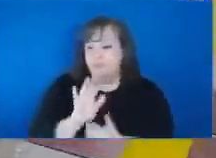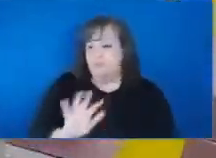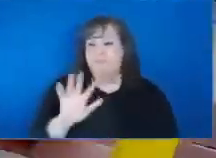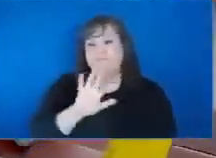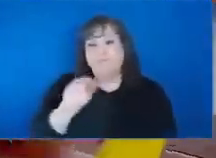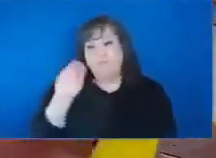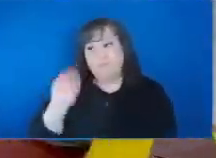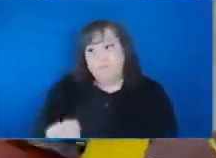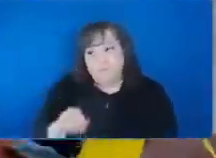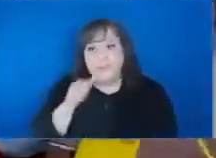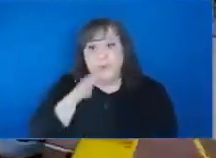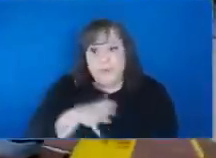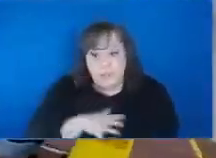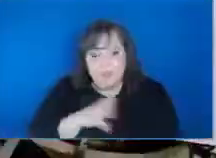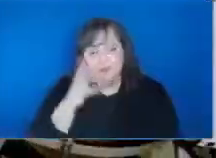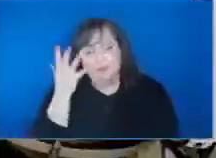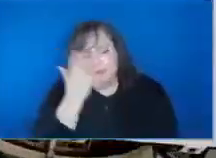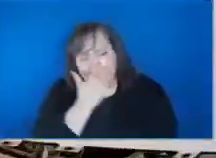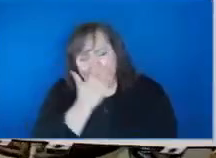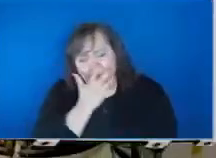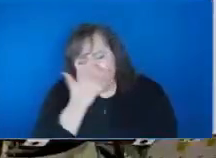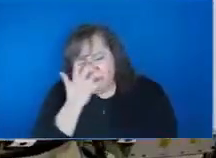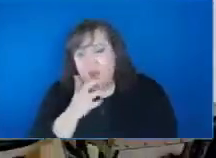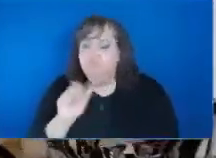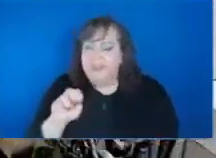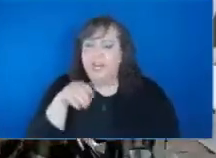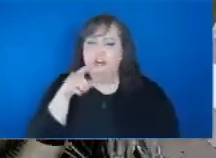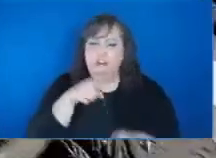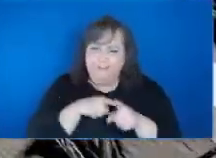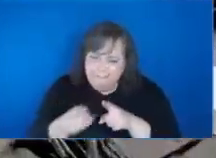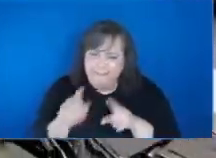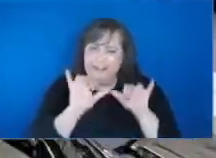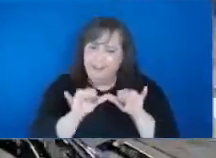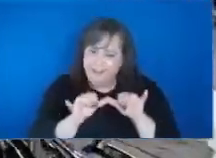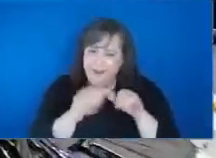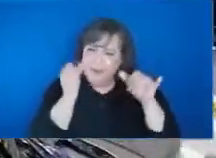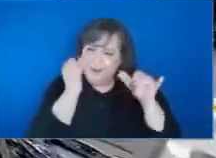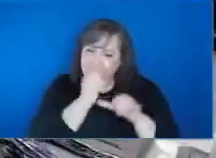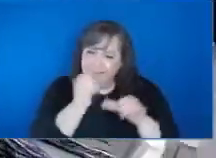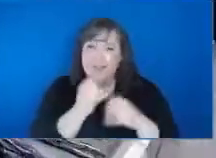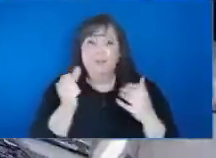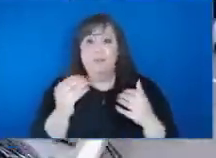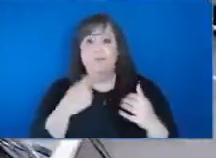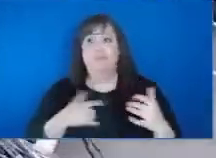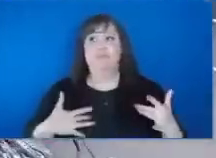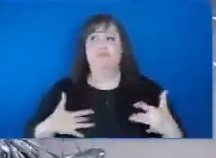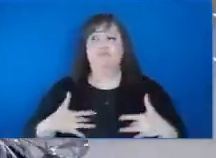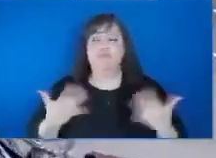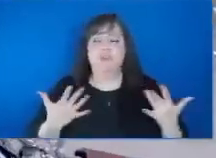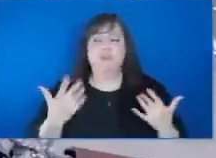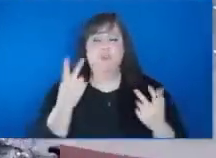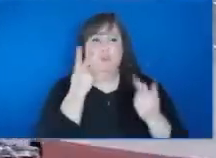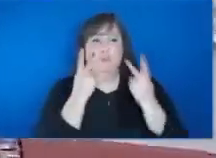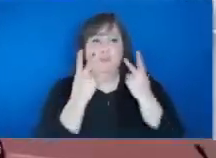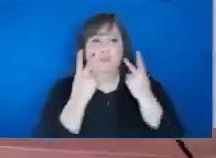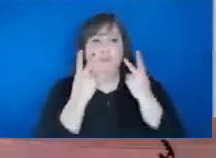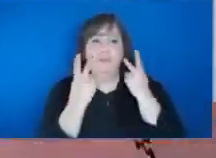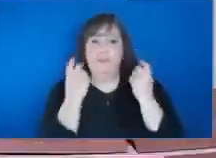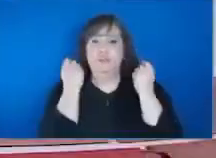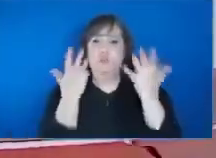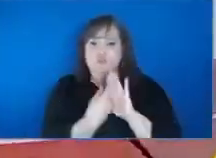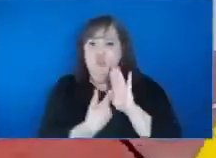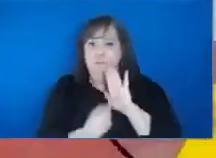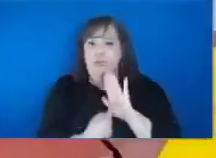engineering field. So I'm so thankful to be working on a project where I have so many role models. It's super